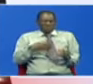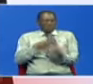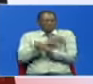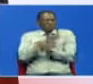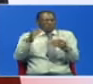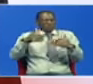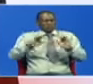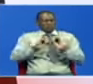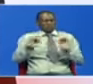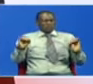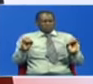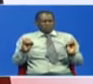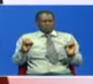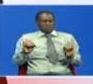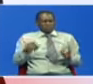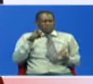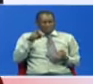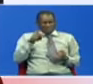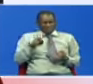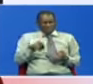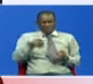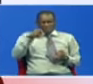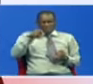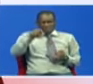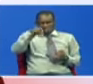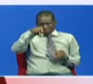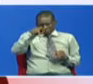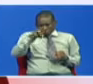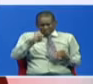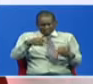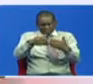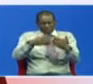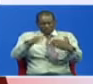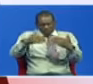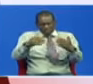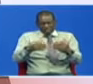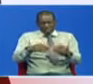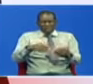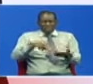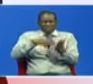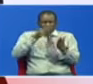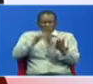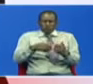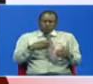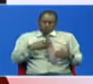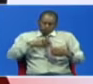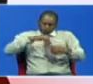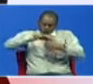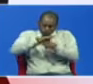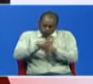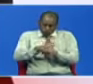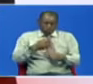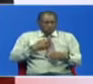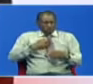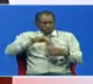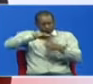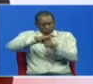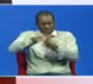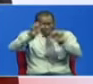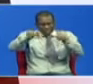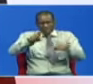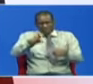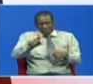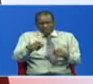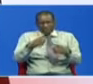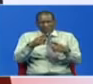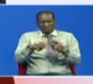symptoms. While presymptomatic simply means that you test positive for COVID-19, but over the